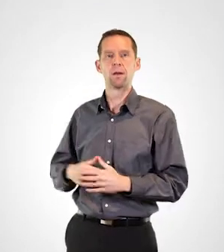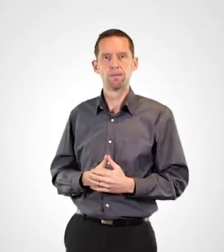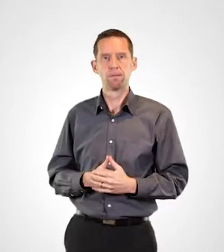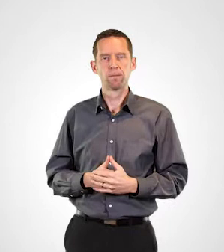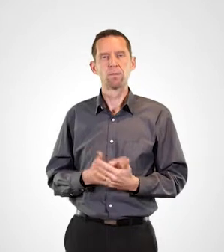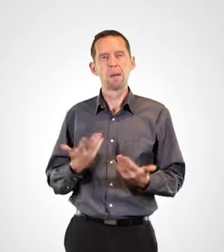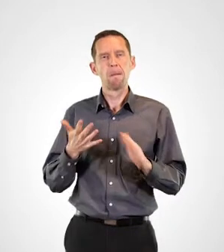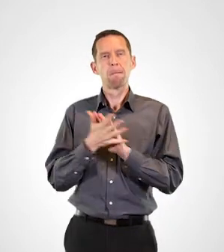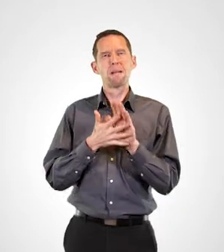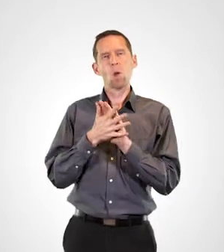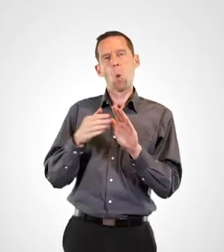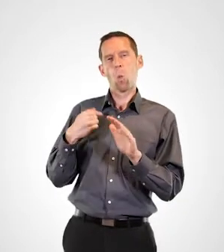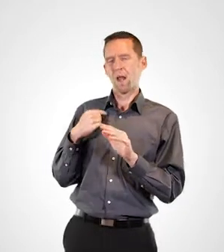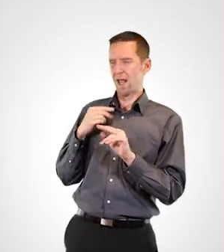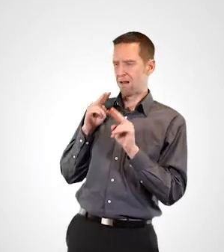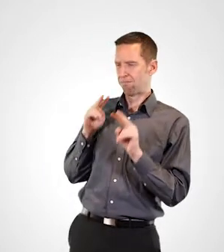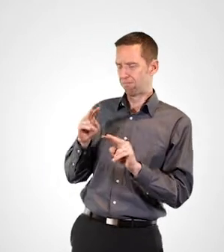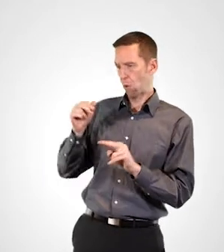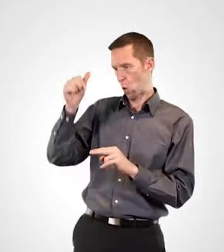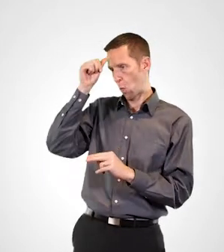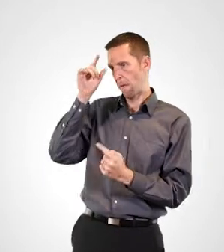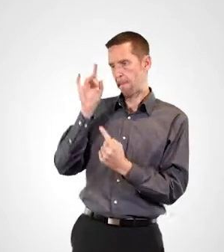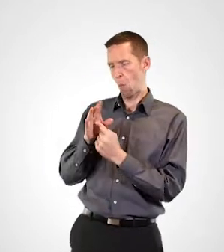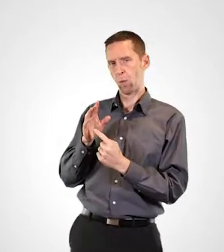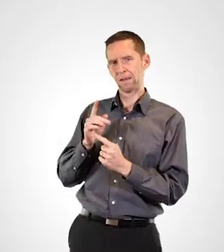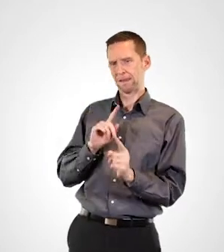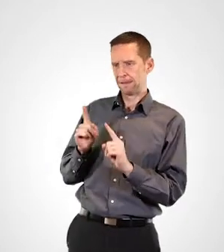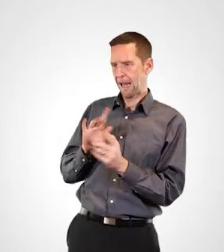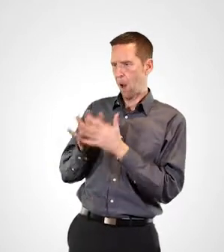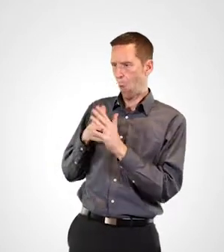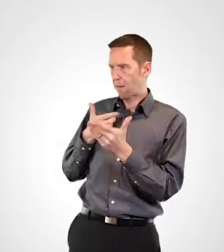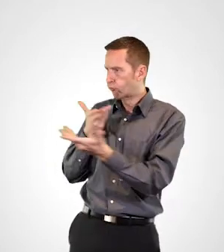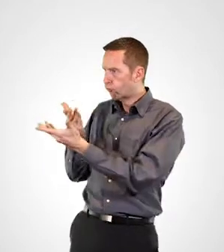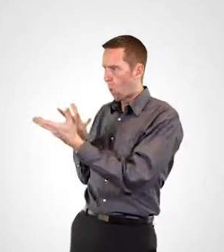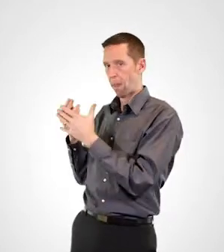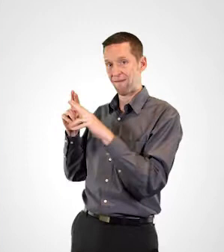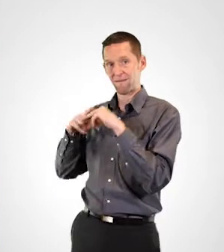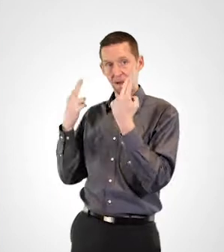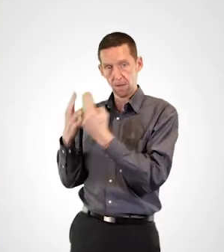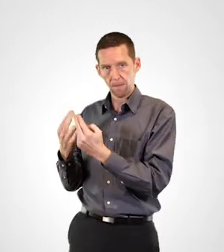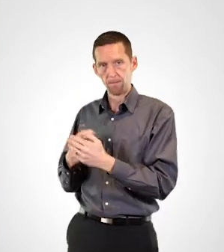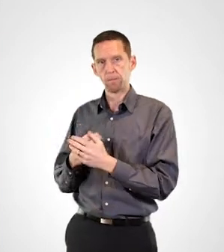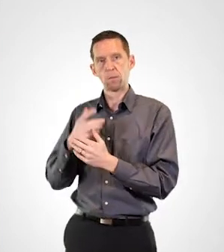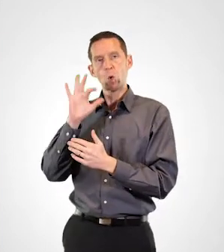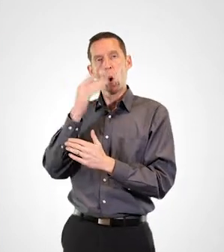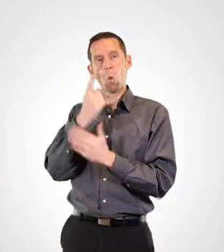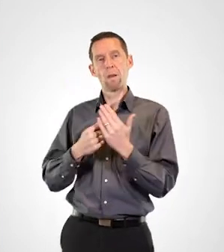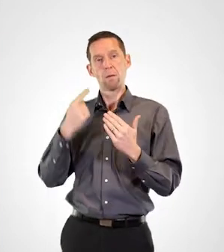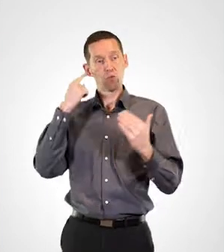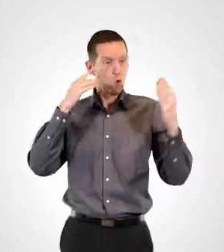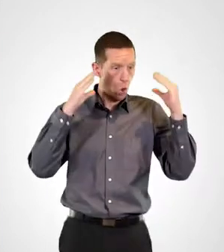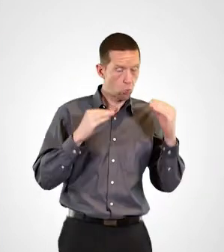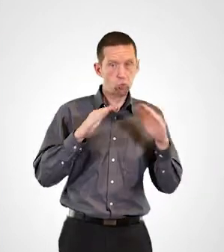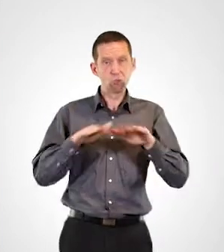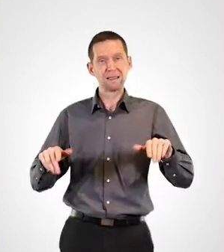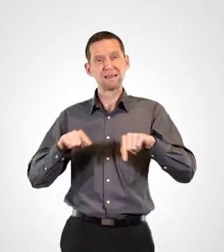new appreciation, and I think also a new interest on the part of many people, not just in the world of hearing loss, but in the world of